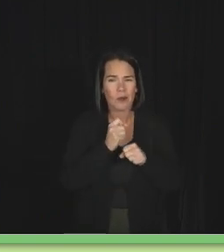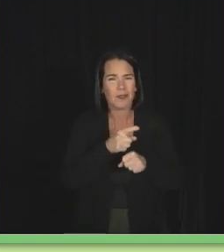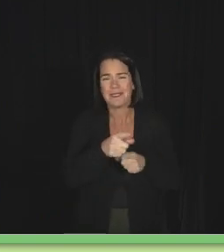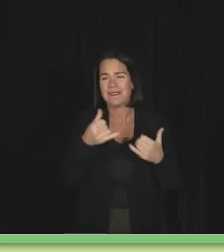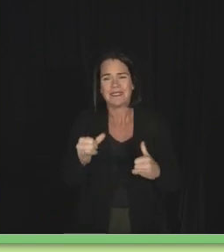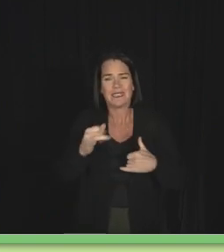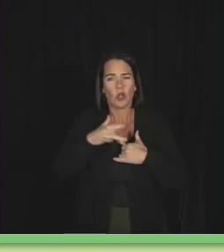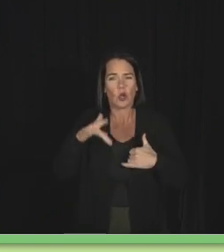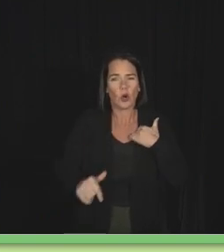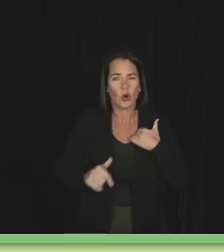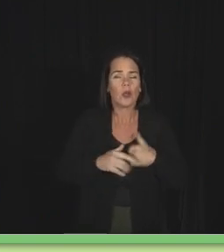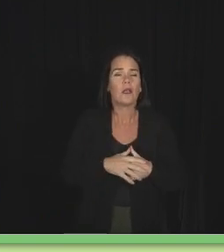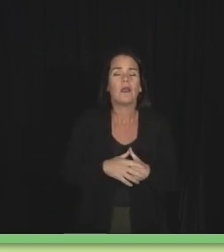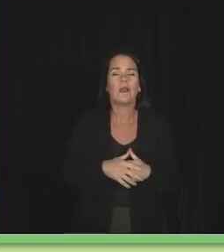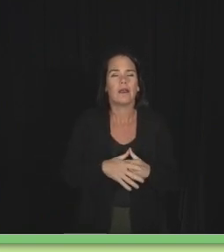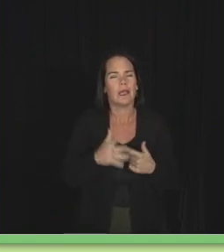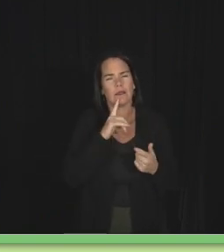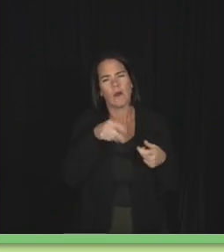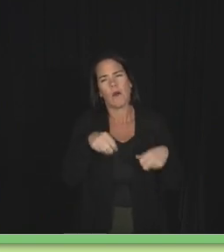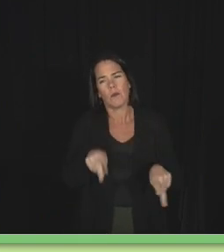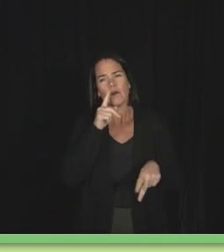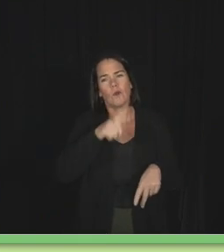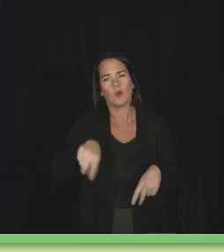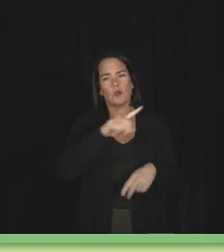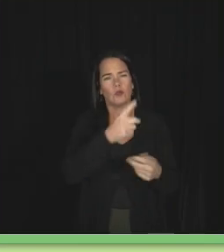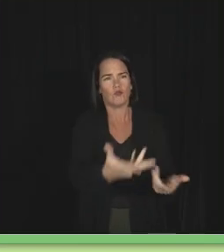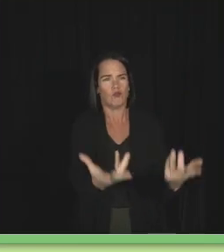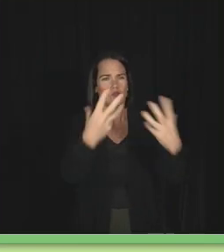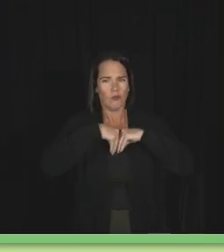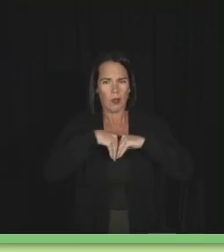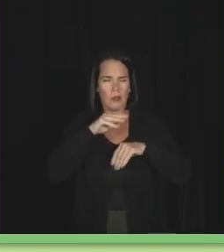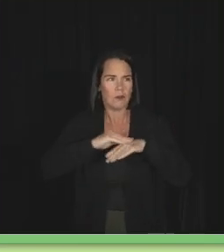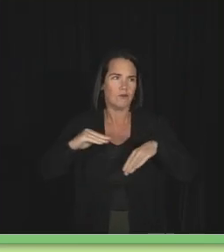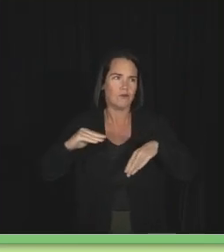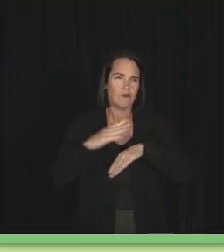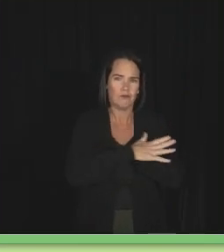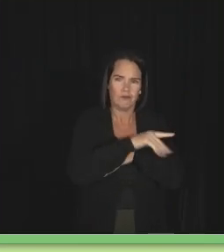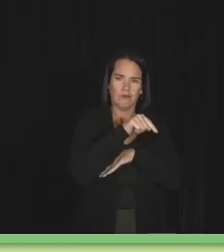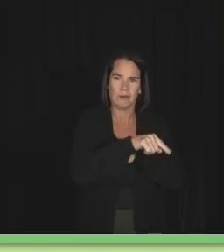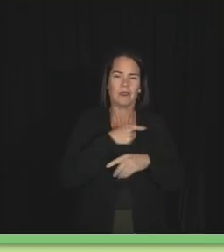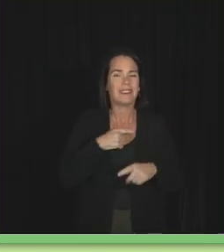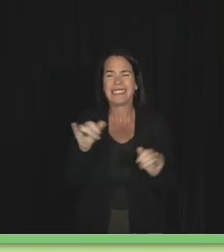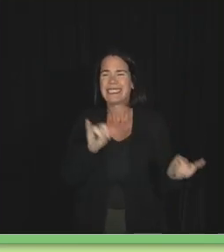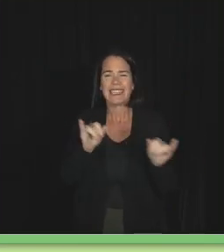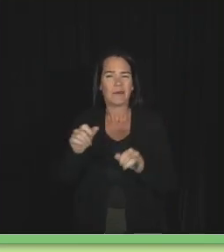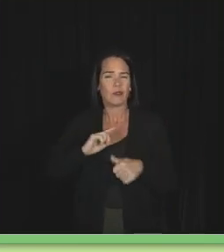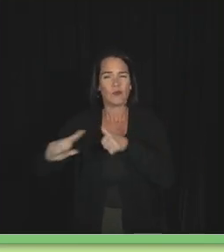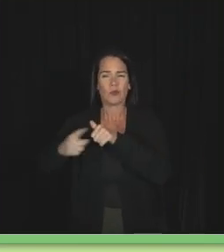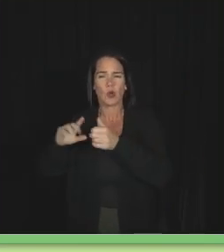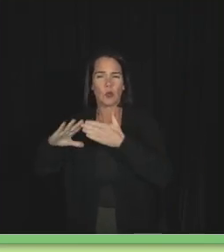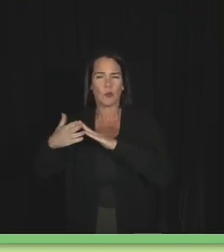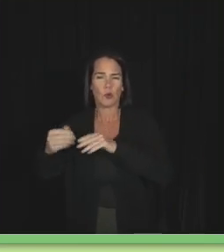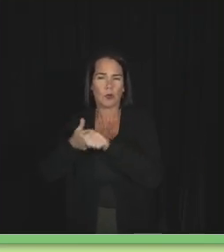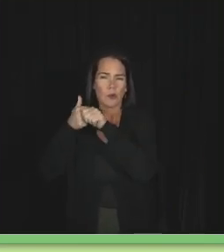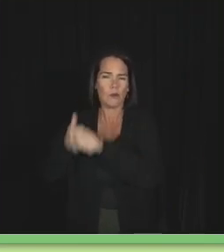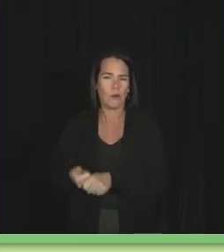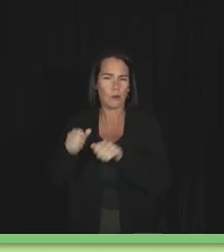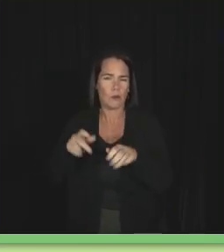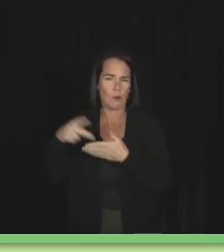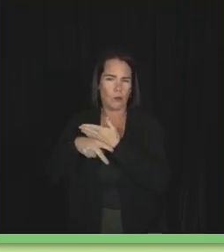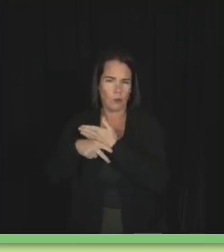and it's an opportunity for everyone to kind of get involved and shape this just like we did with the original Kubernetes conformance program. All right, moving on.